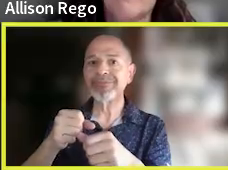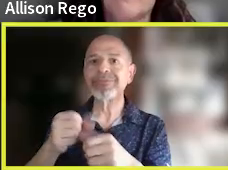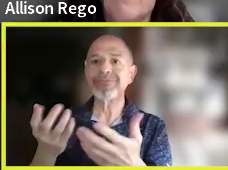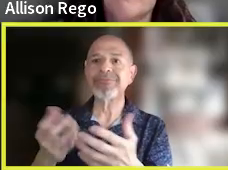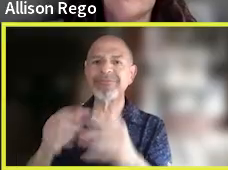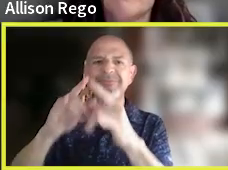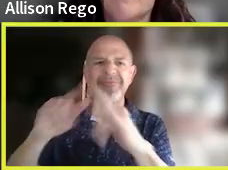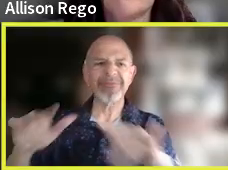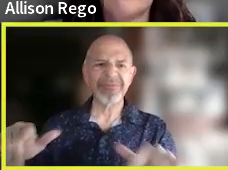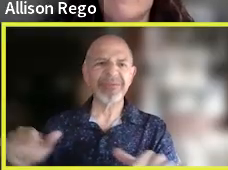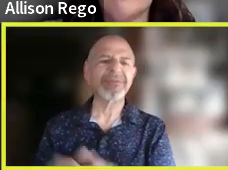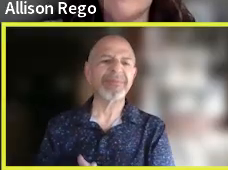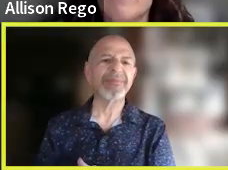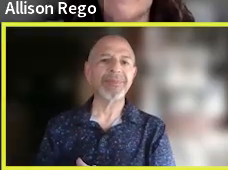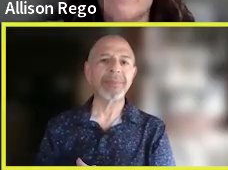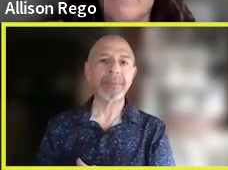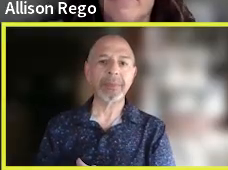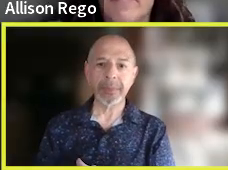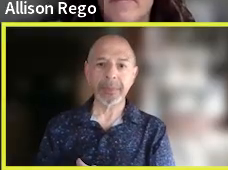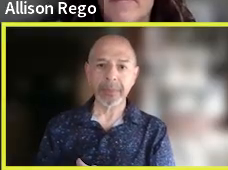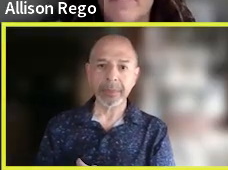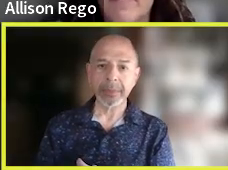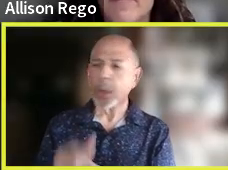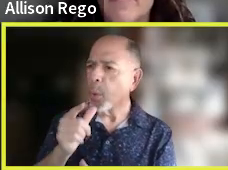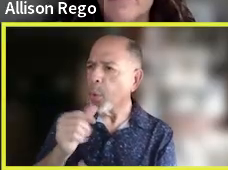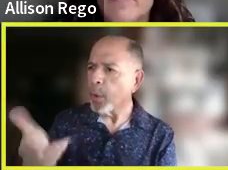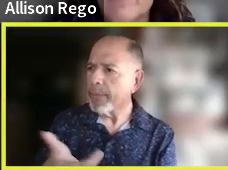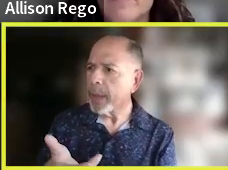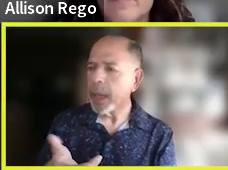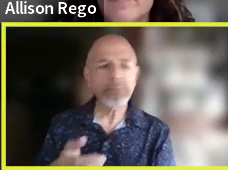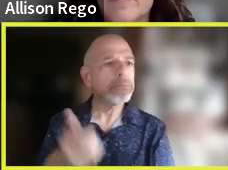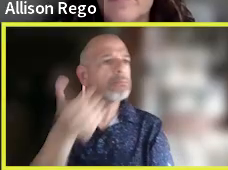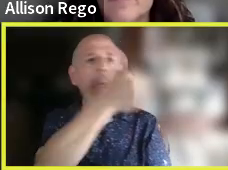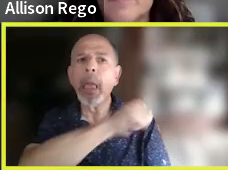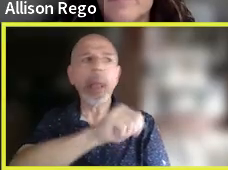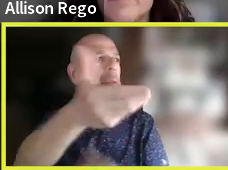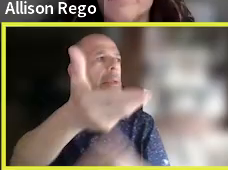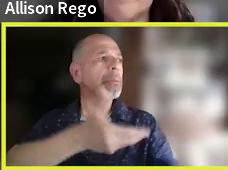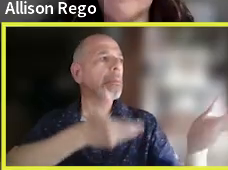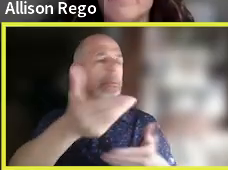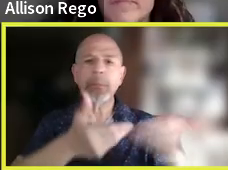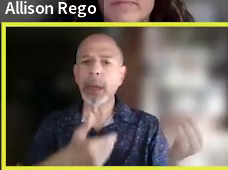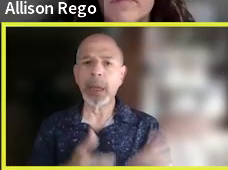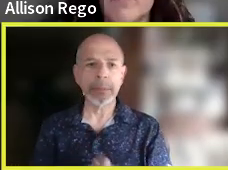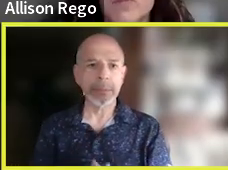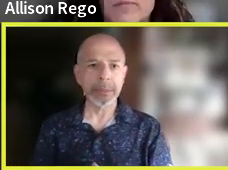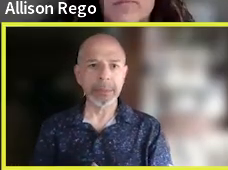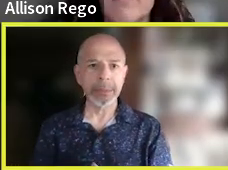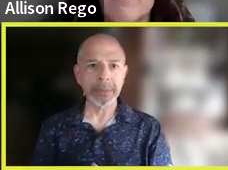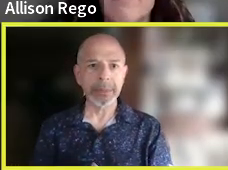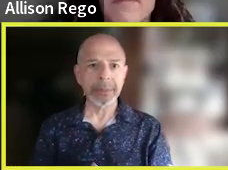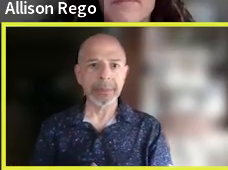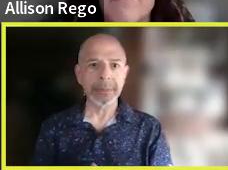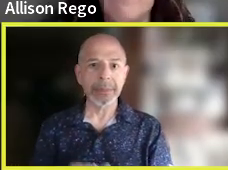everybody invited, Marina? Who's So invited? everybody is. Yes, everybody is invited to come and join us. If you're willing to Awesome. cross